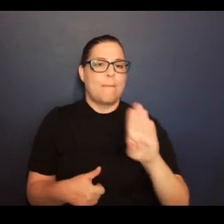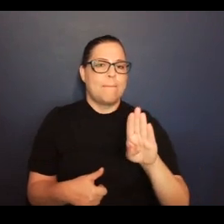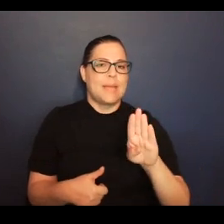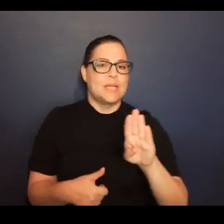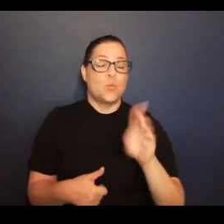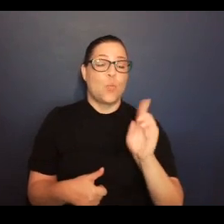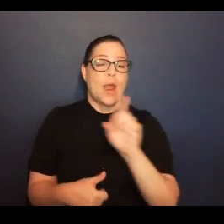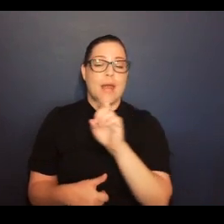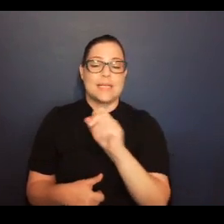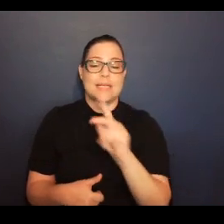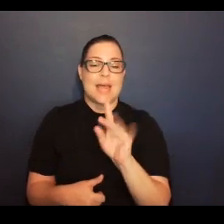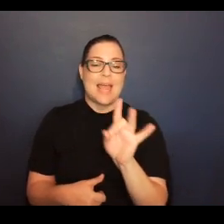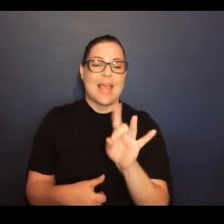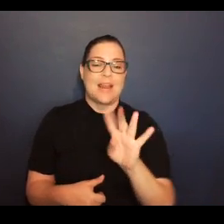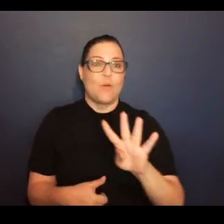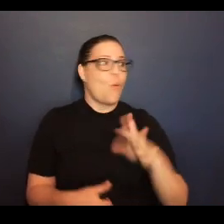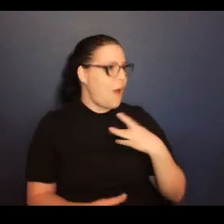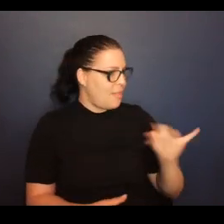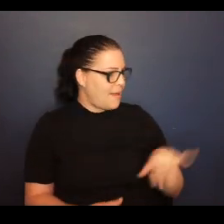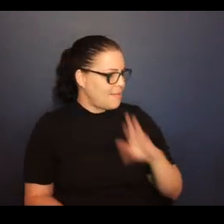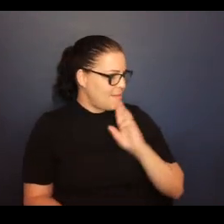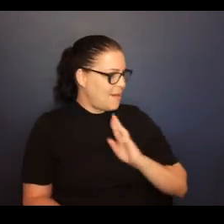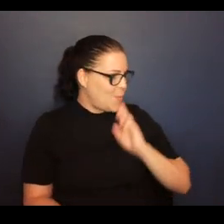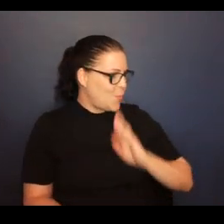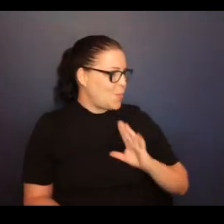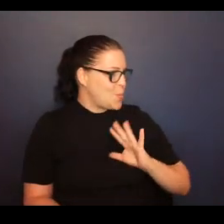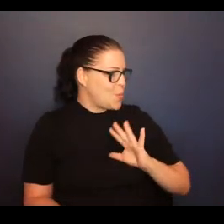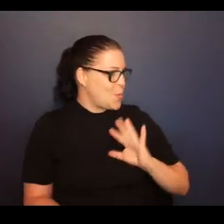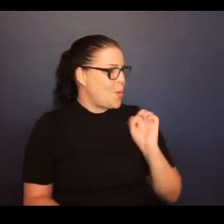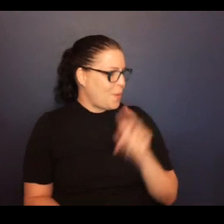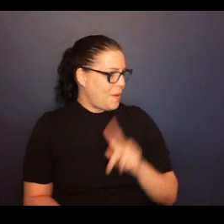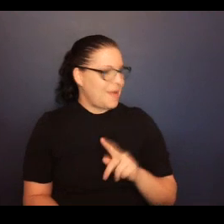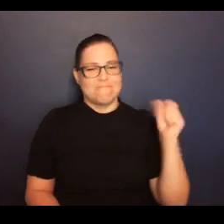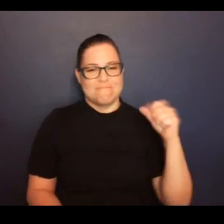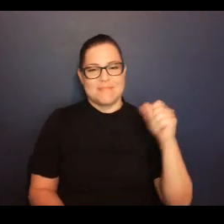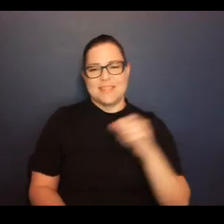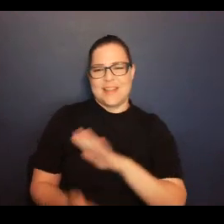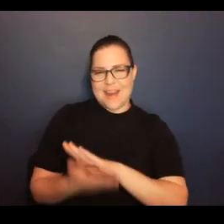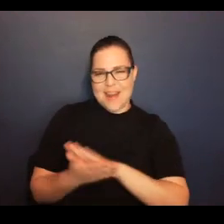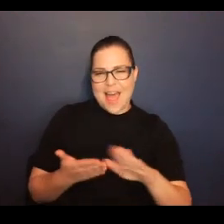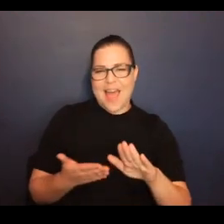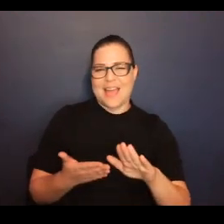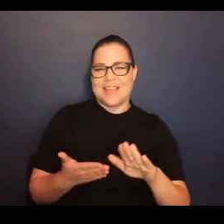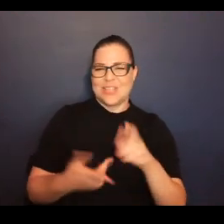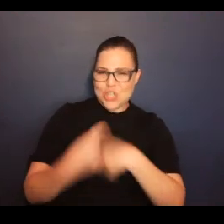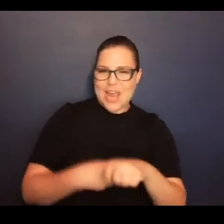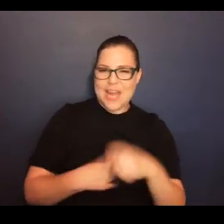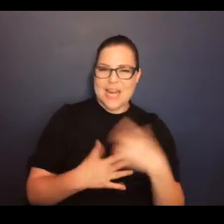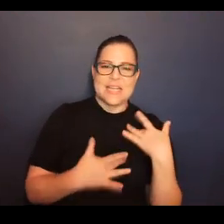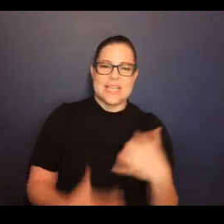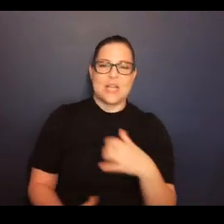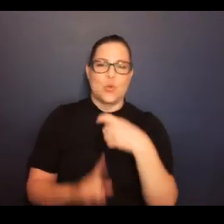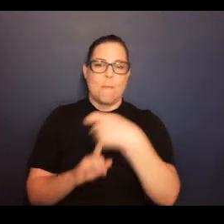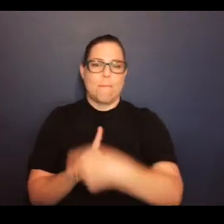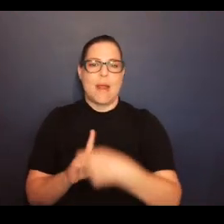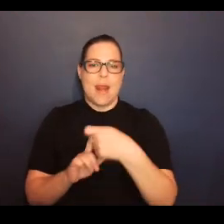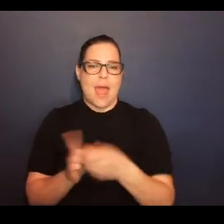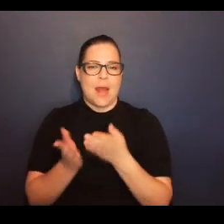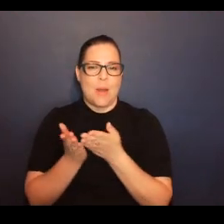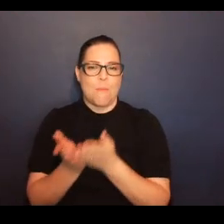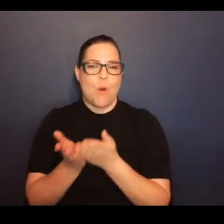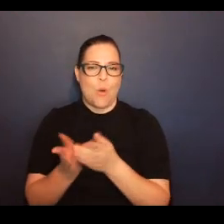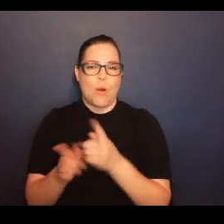84. Oh, I like Deck 84. Okay. Yes. Oh. It's a nice change for this year. We normally do that over at Banana Boat, but